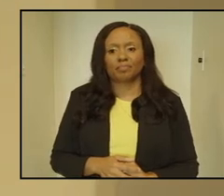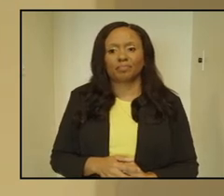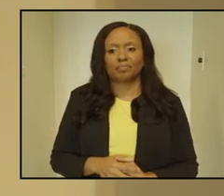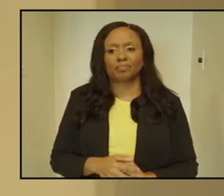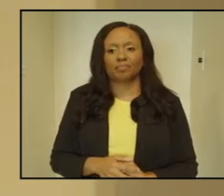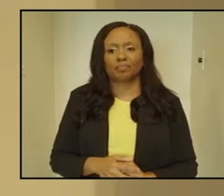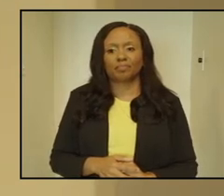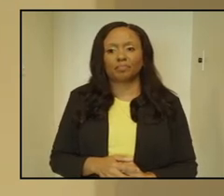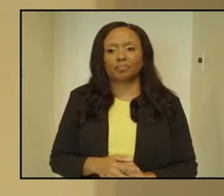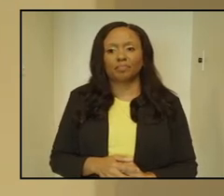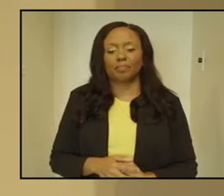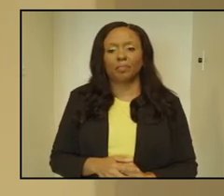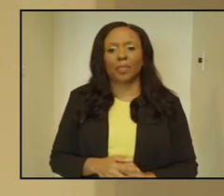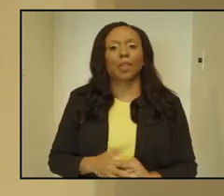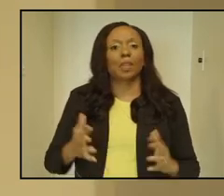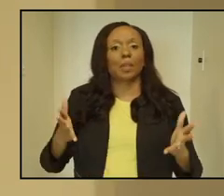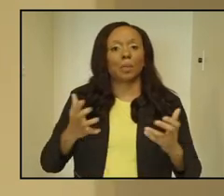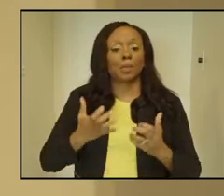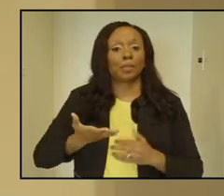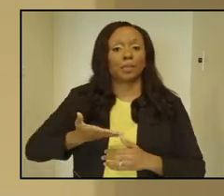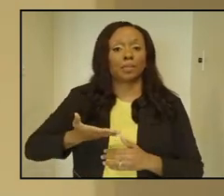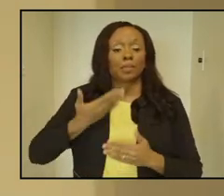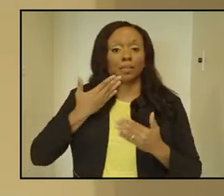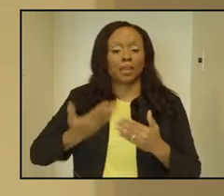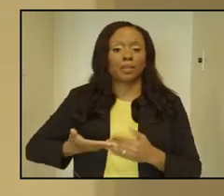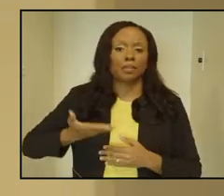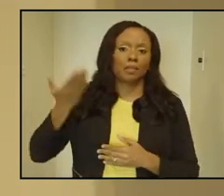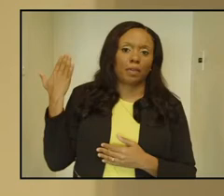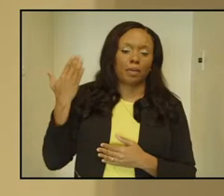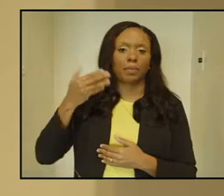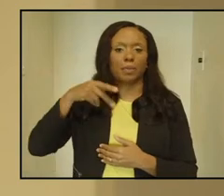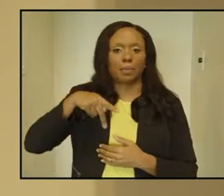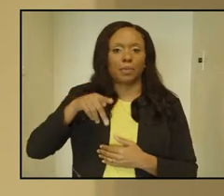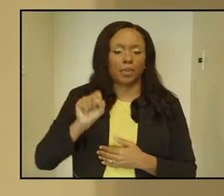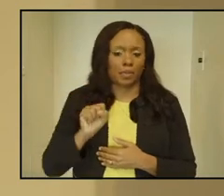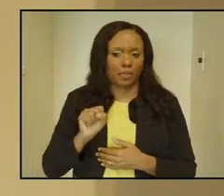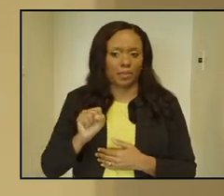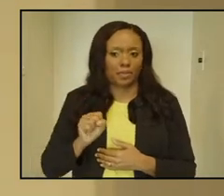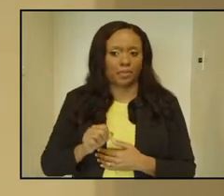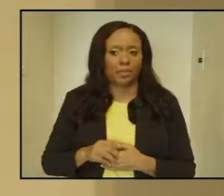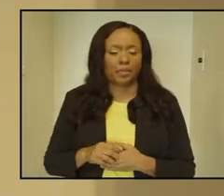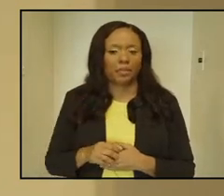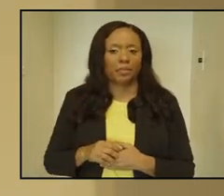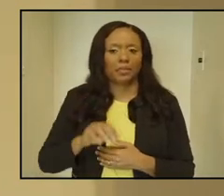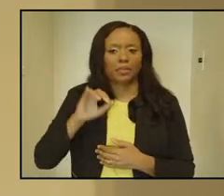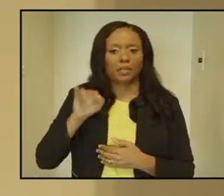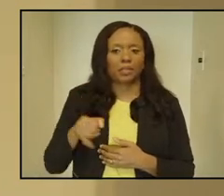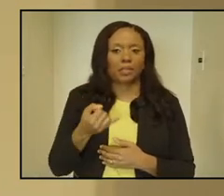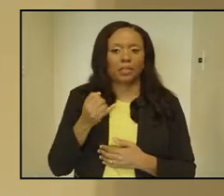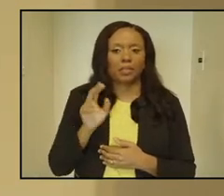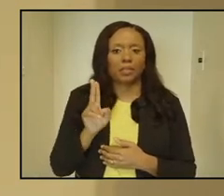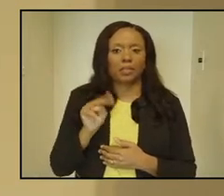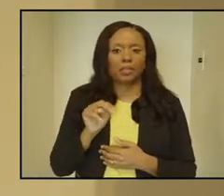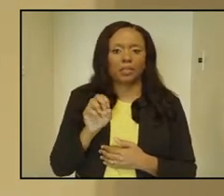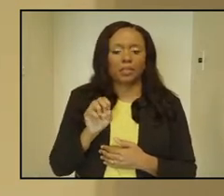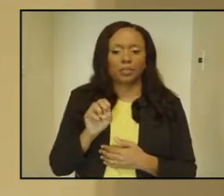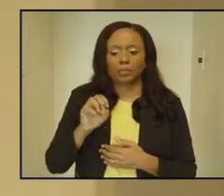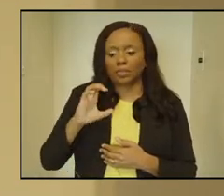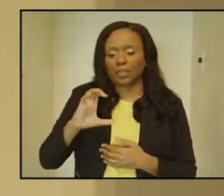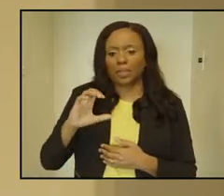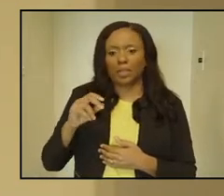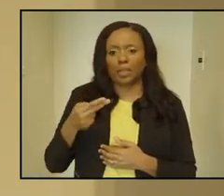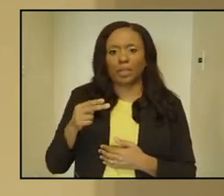the former Permanent Secretary in our parent ministry, Ms. June Chandler, for